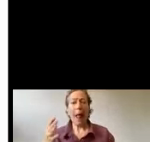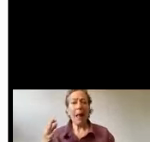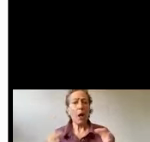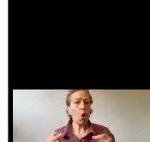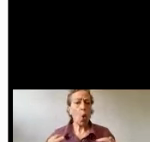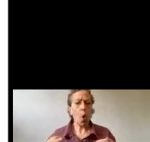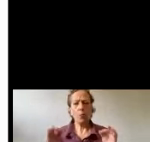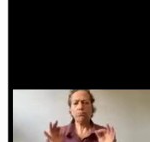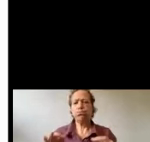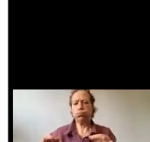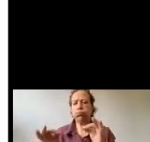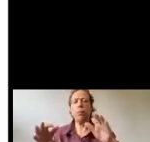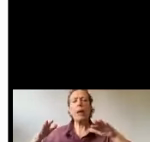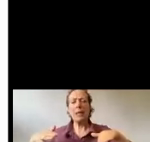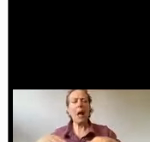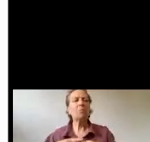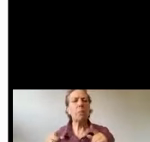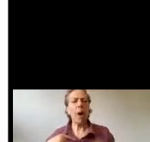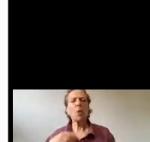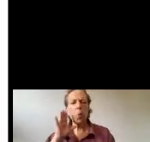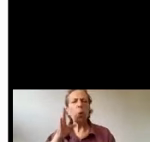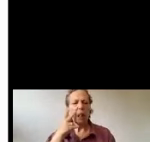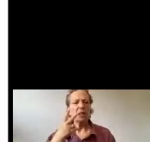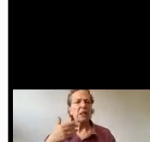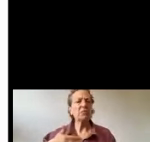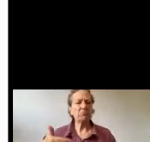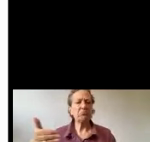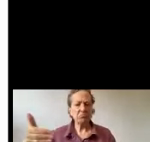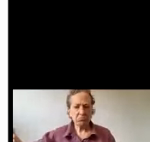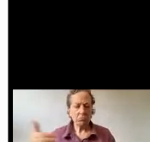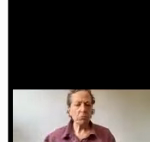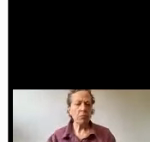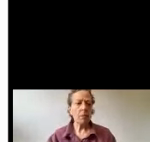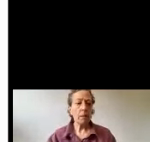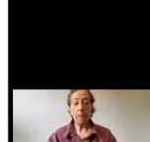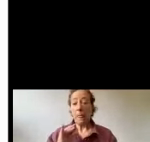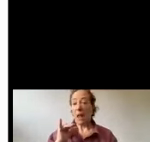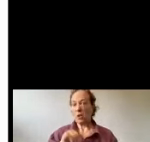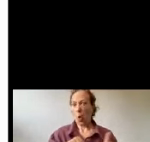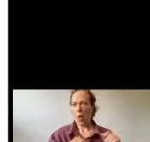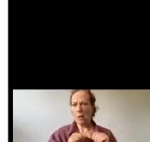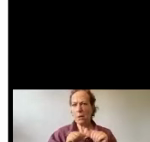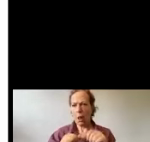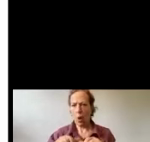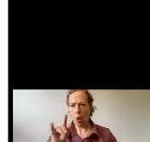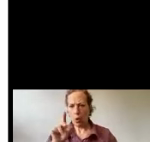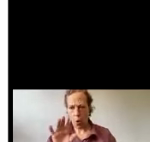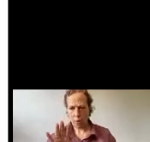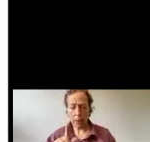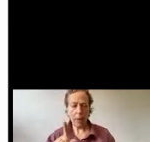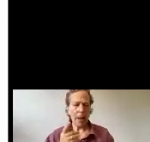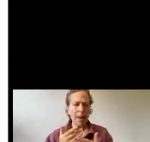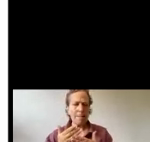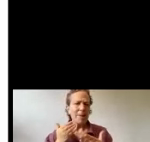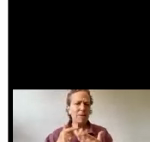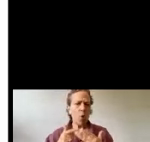but as I said, I think we're going to start seeing them in a couple of different areas. So that is long COVID. Before we move